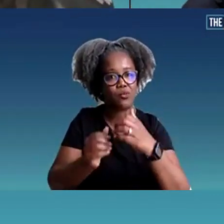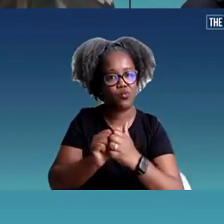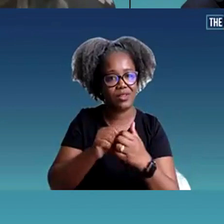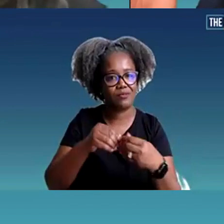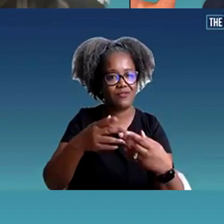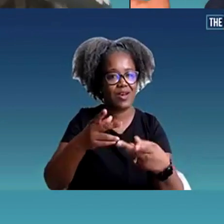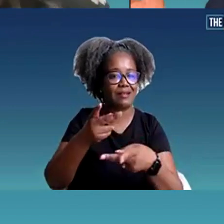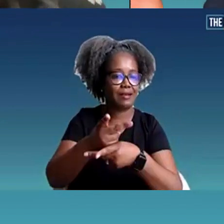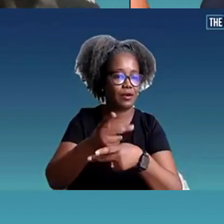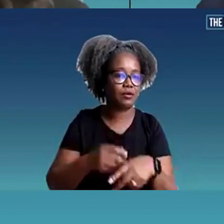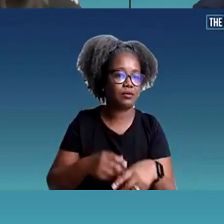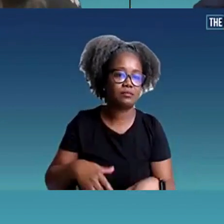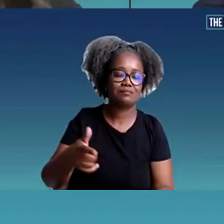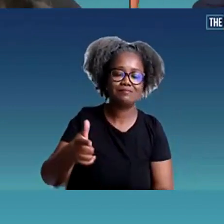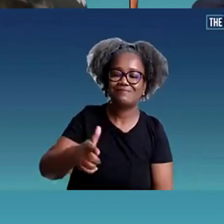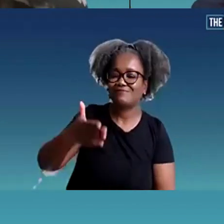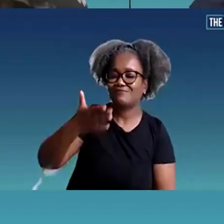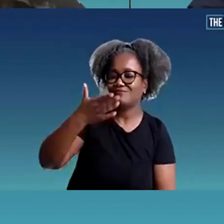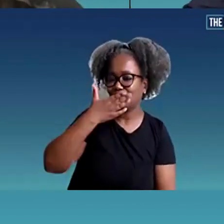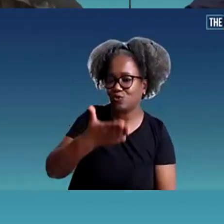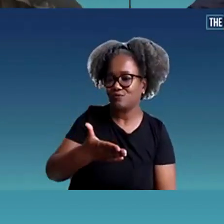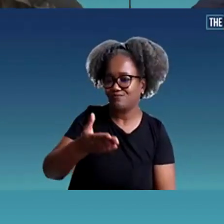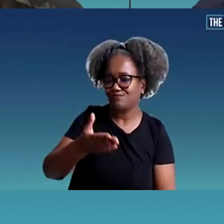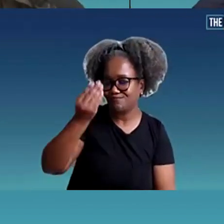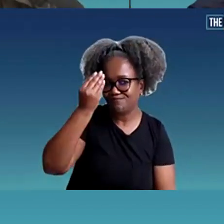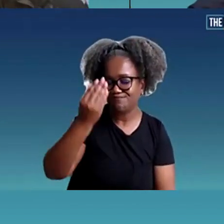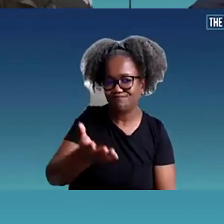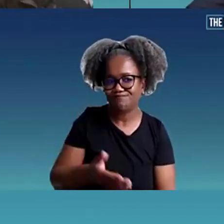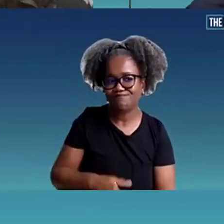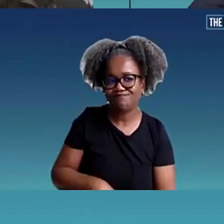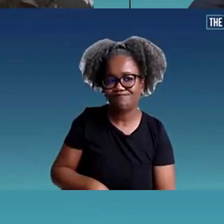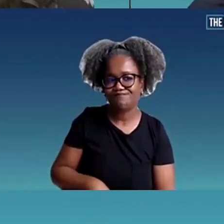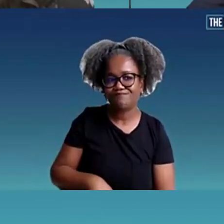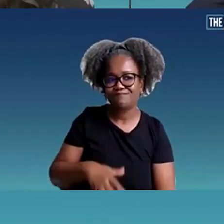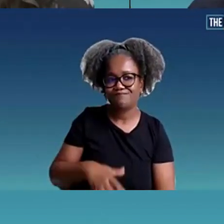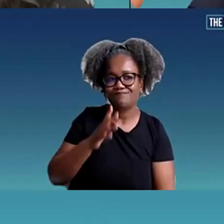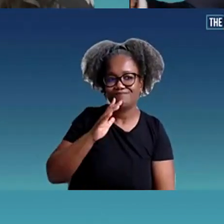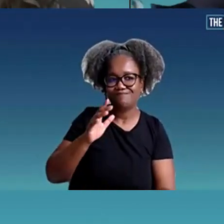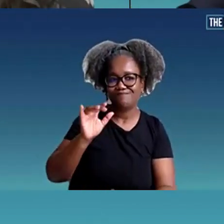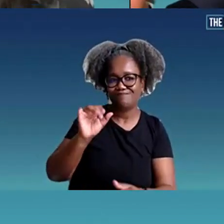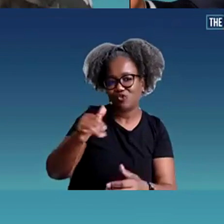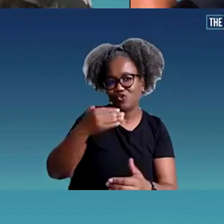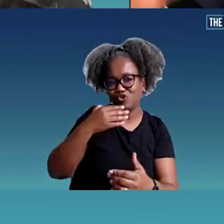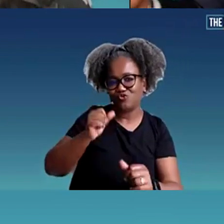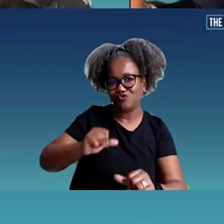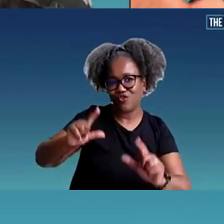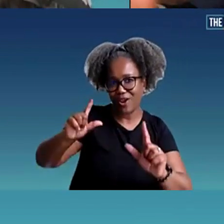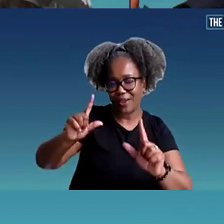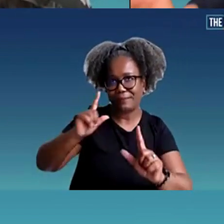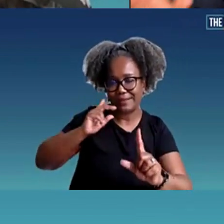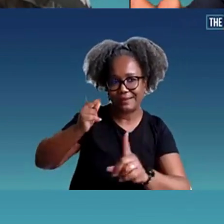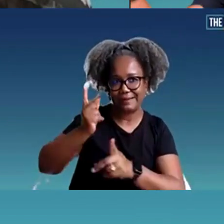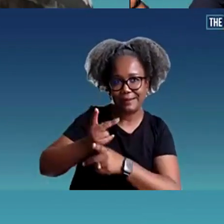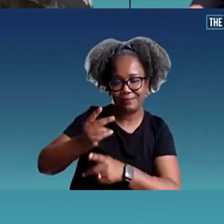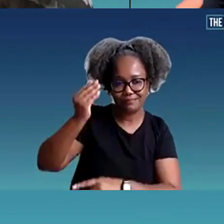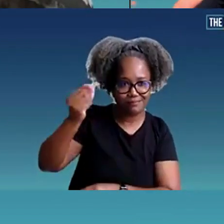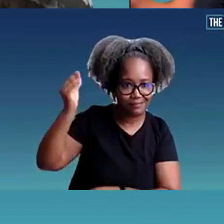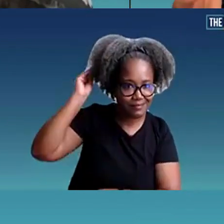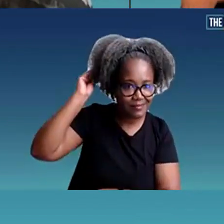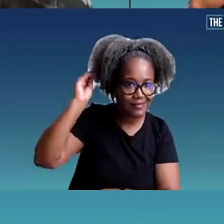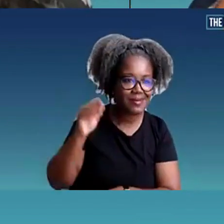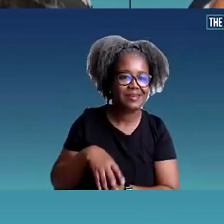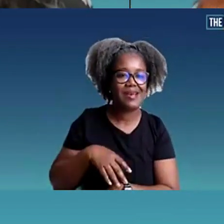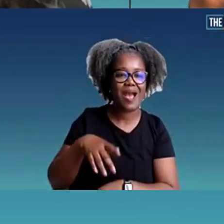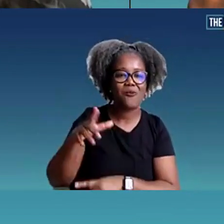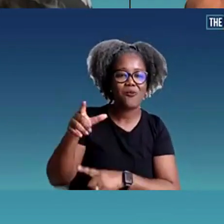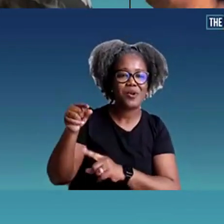now. And I'm going to start with you, Kimberly, so we can keep the positions in the leaders in